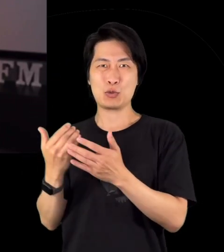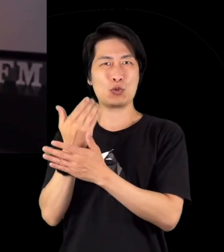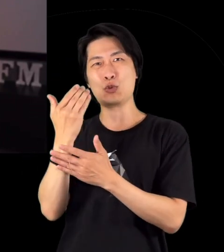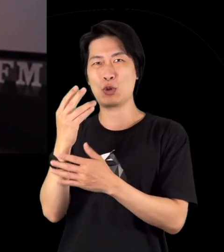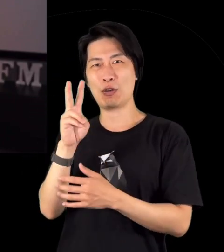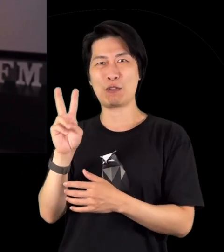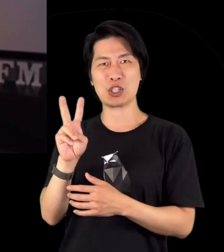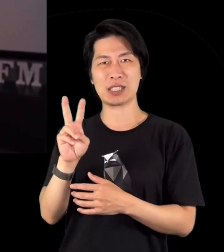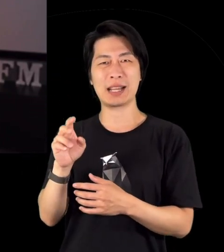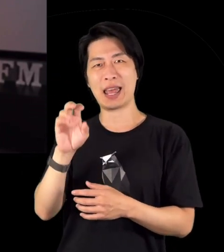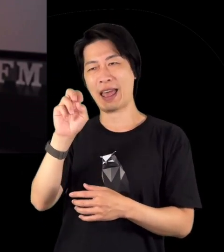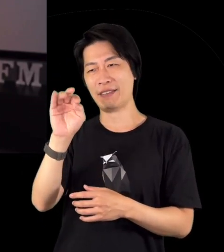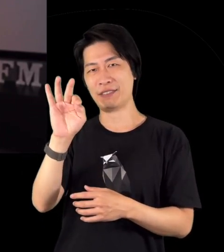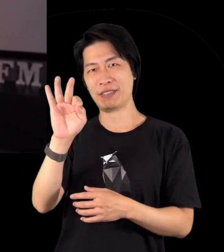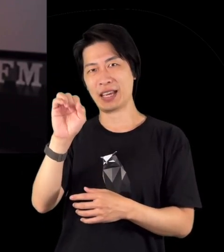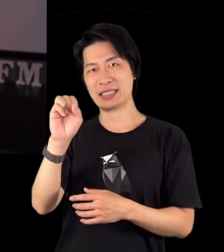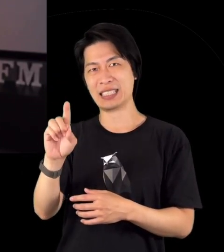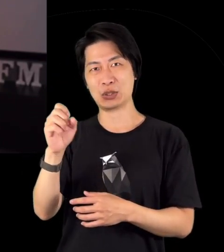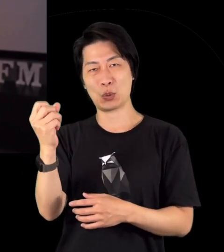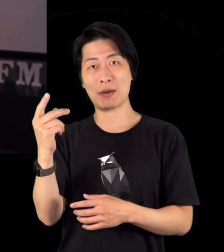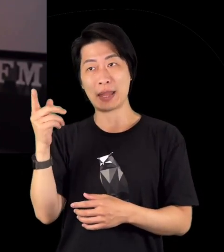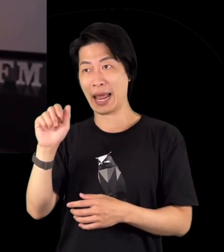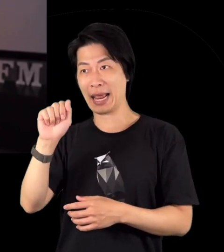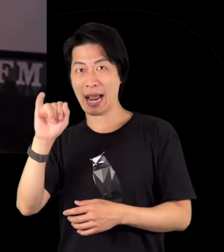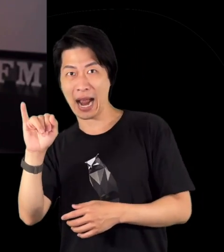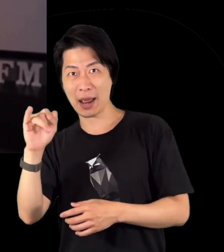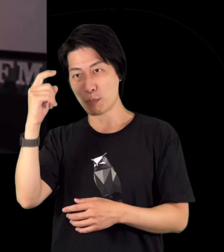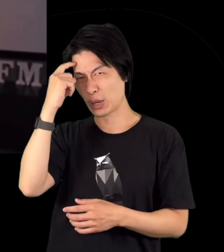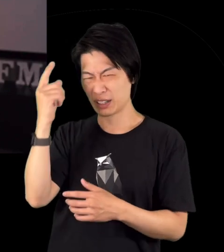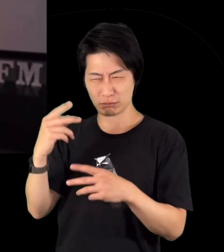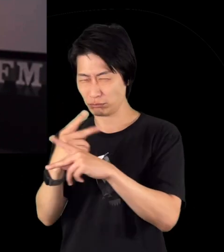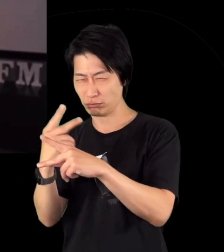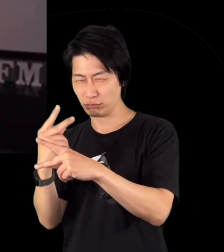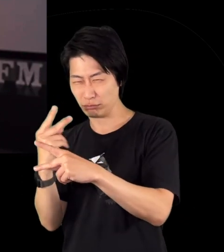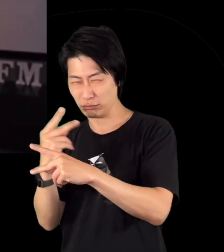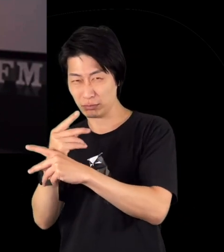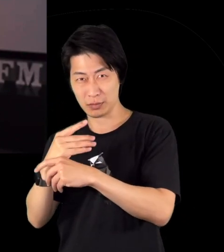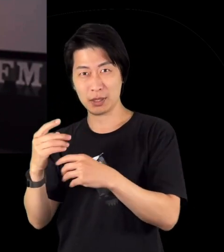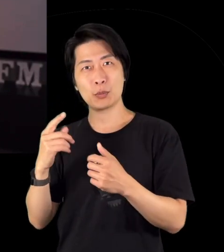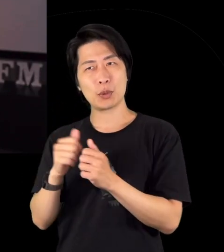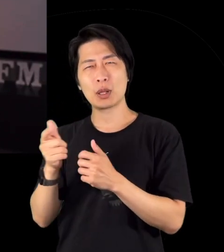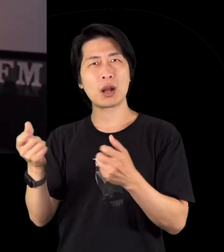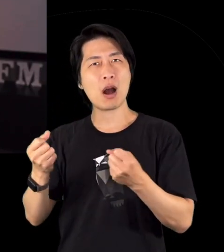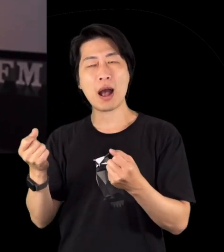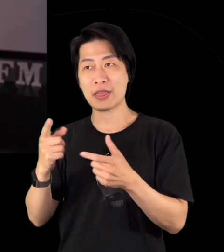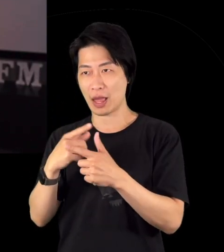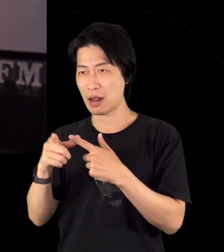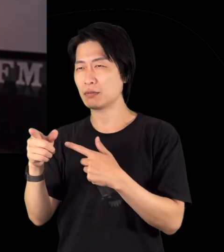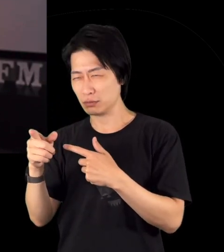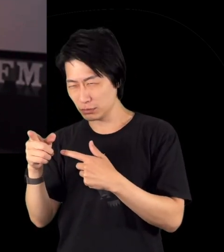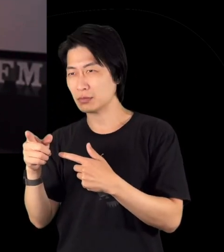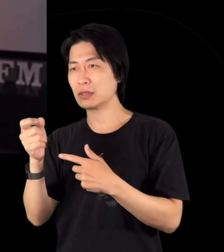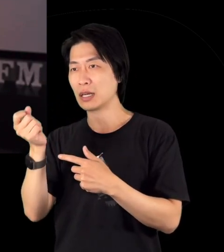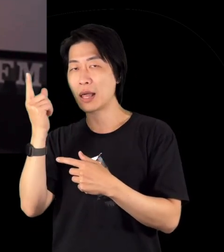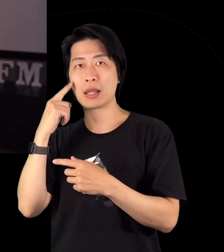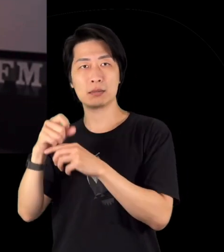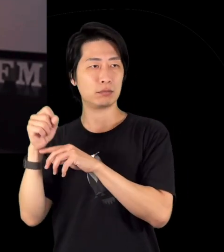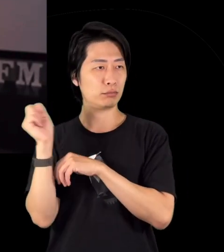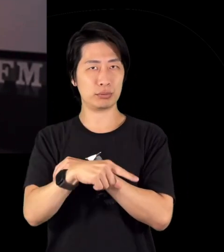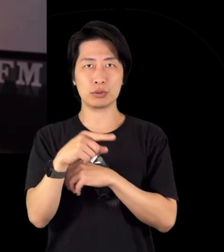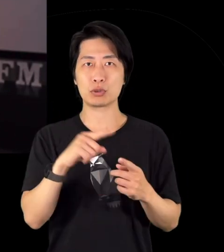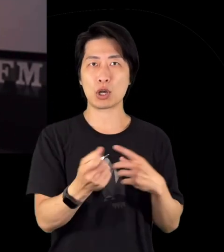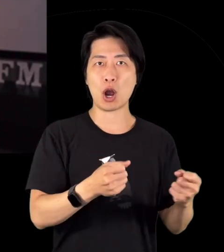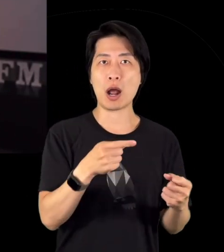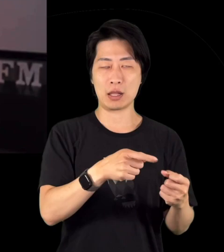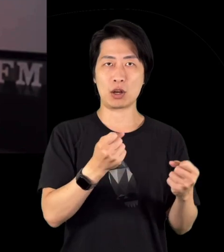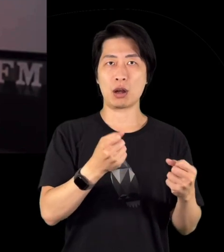version 12. The AI brain figures out what are the right things to do with the car. And then those set of directions get sent to the car, and the car will be able